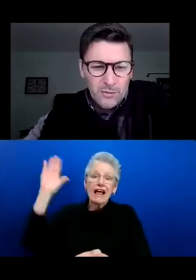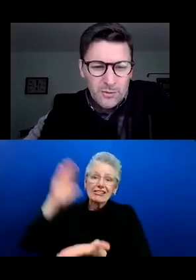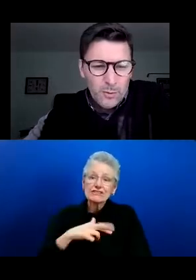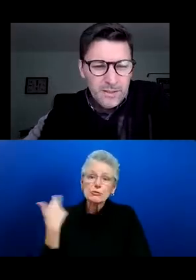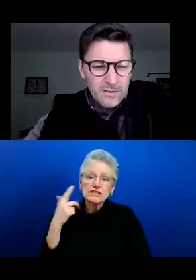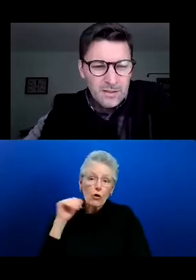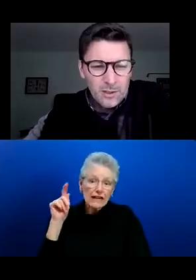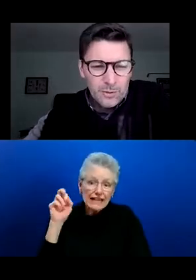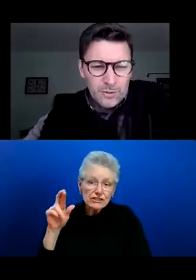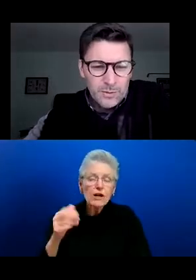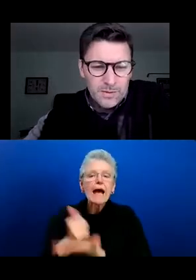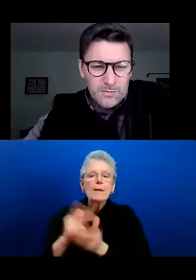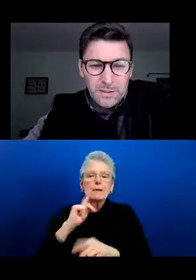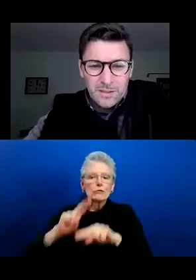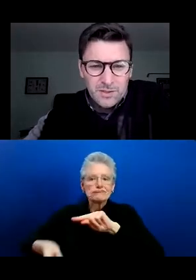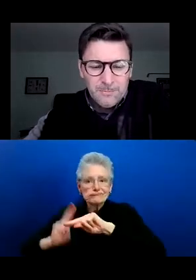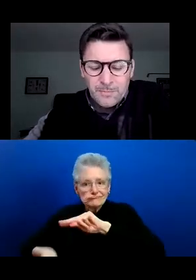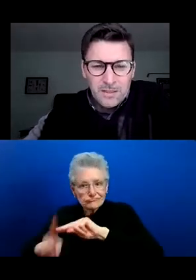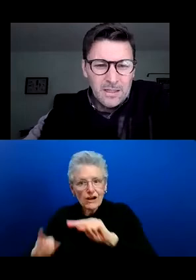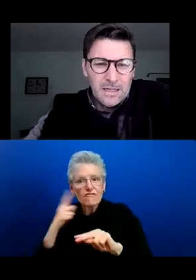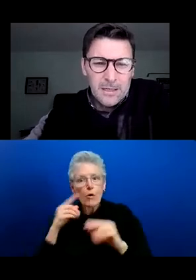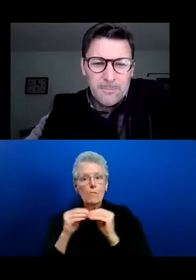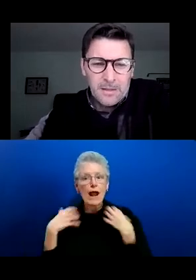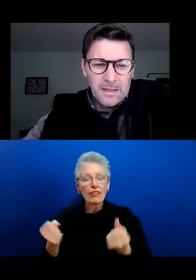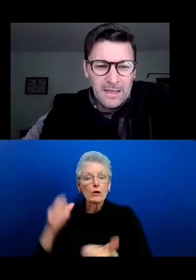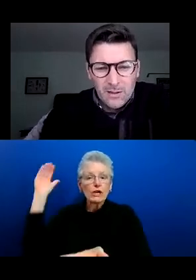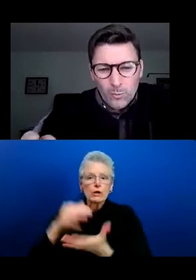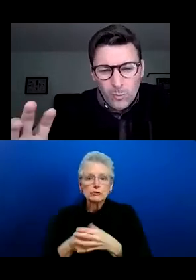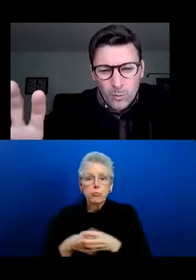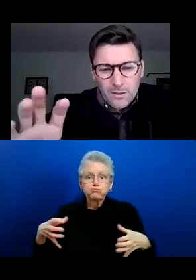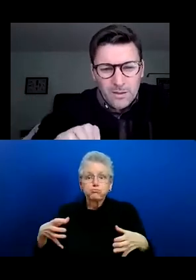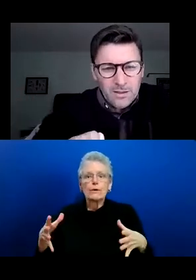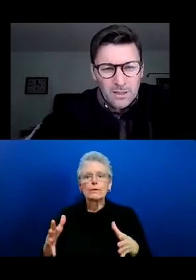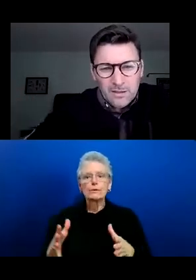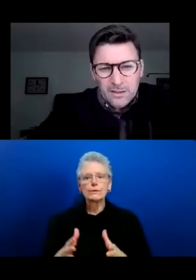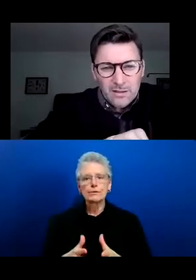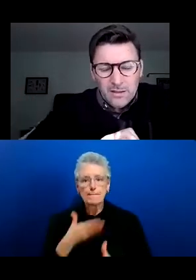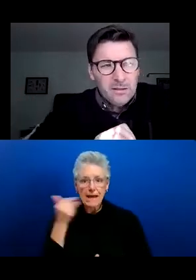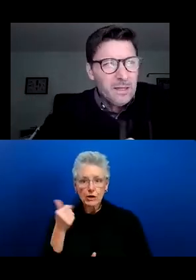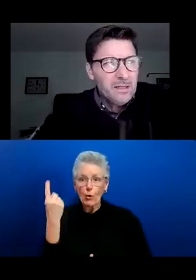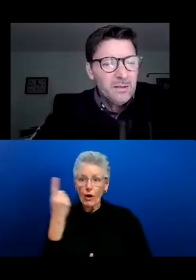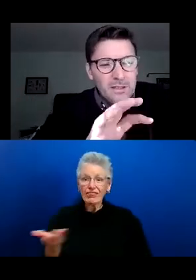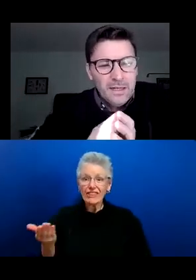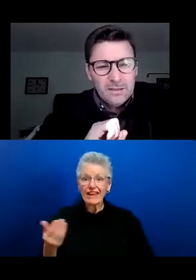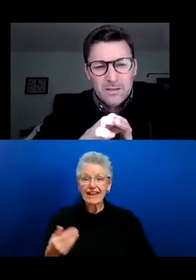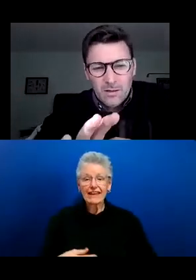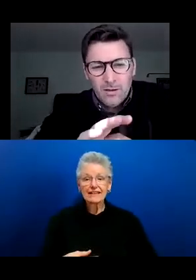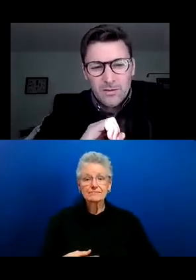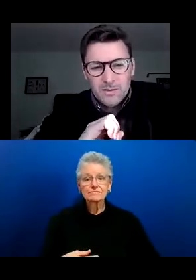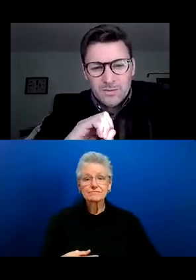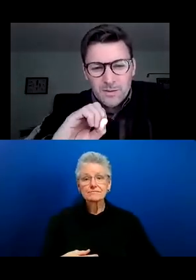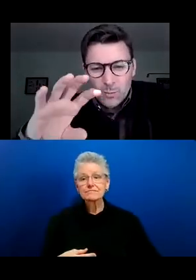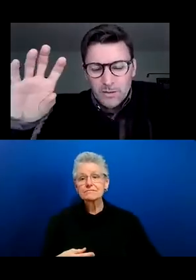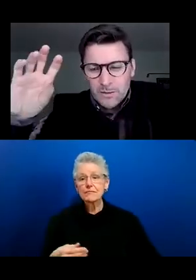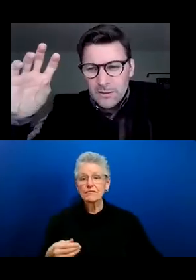achieve healthier weights, reduces inflammation. And the one thing, and the Mediterranean diet does all